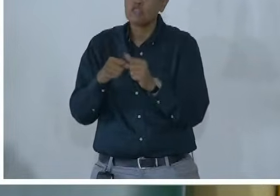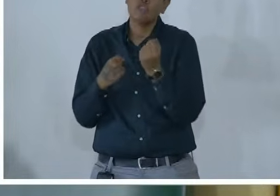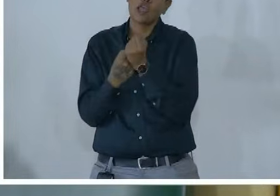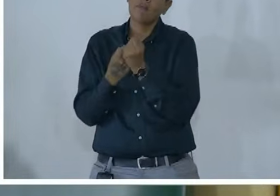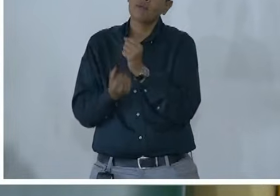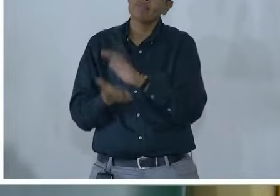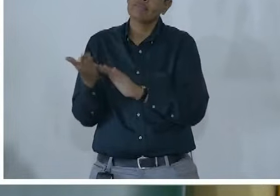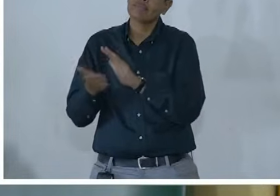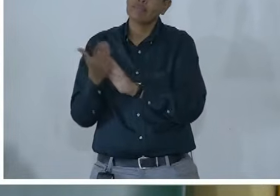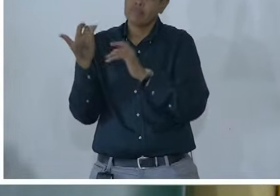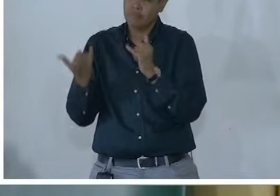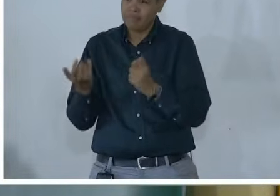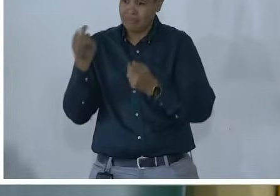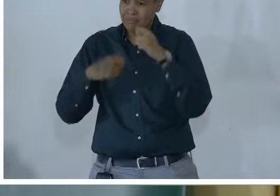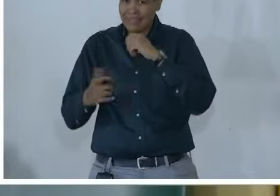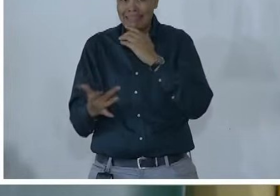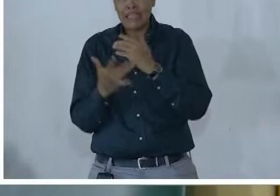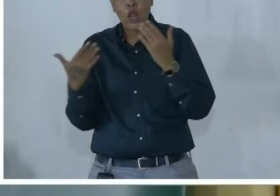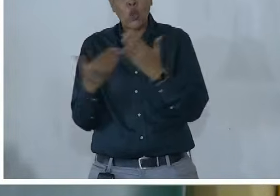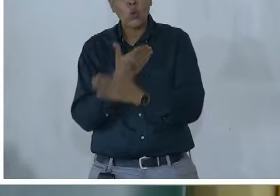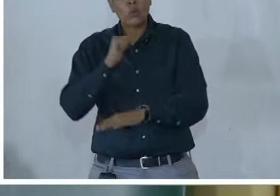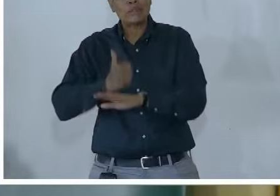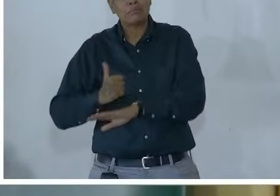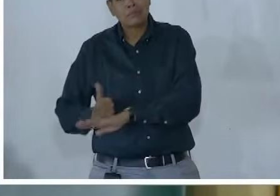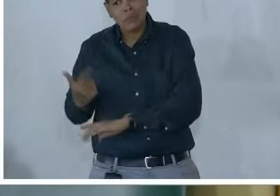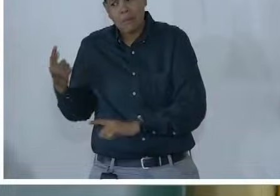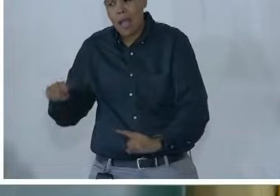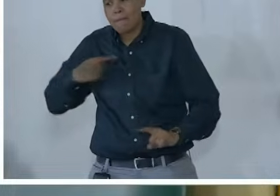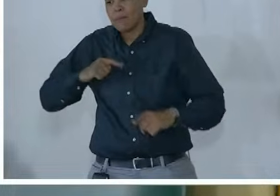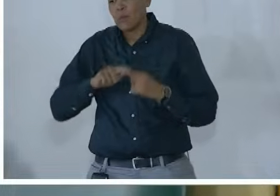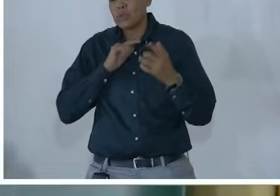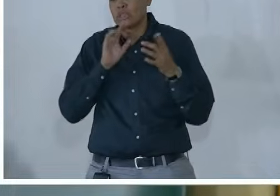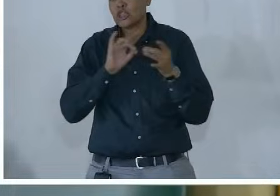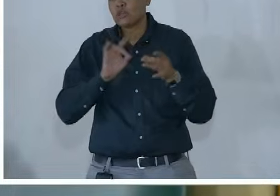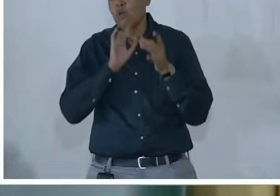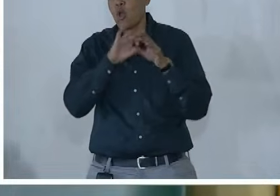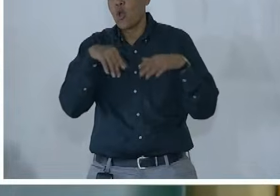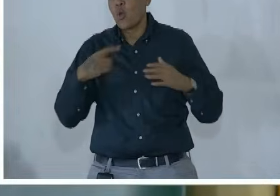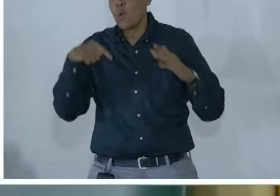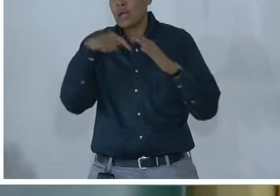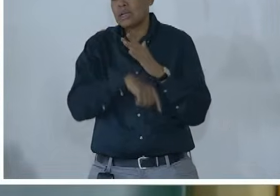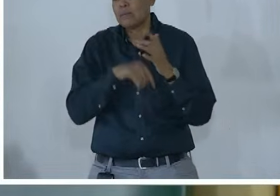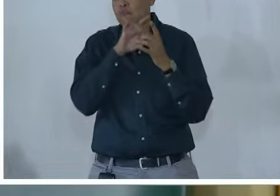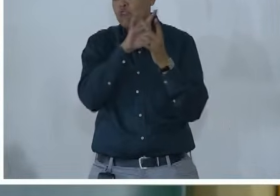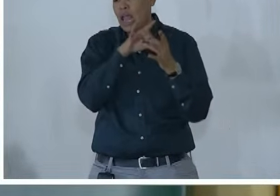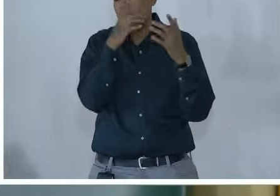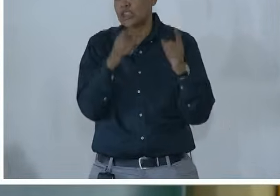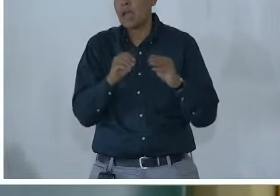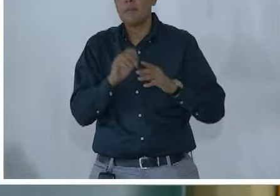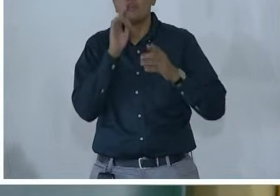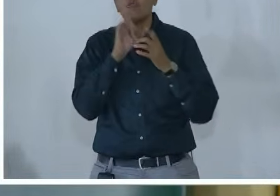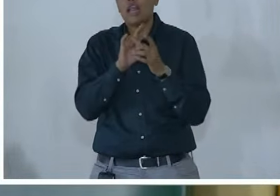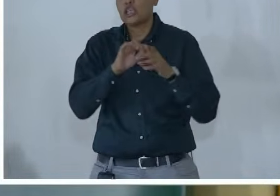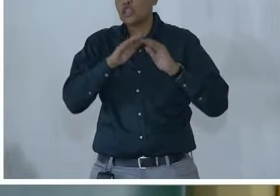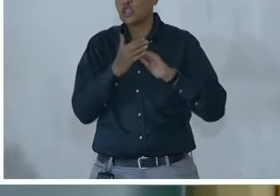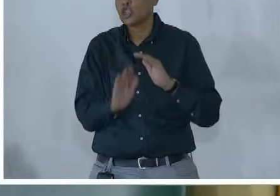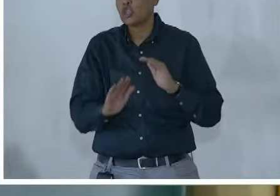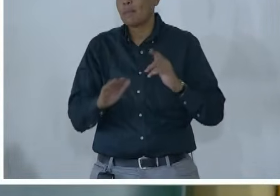the modernization program forward, and we also spoke about deeper relations in relation to